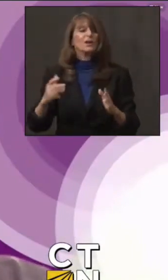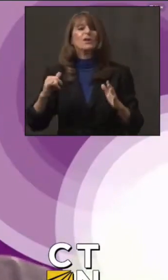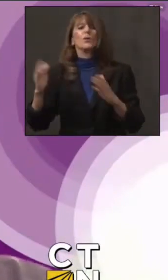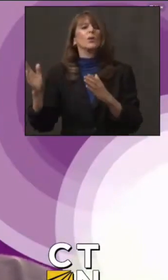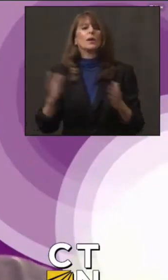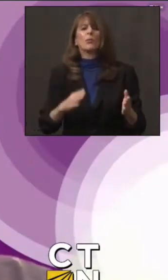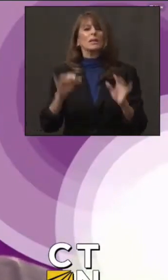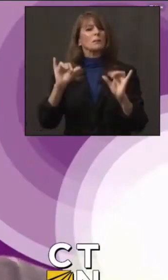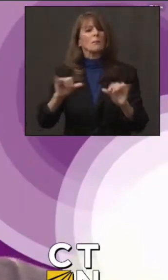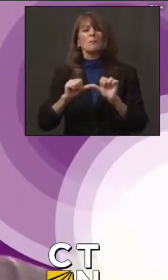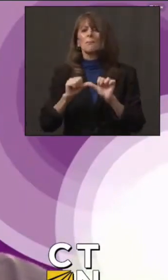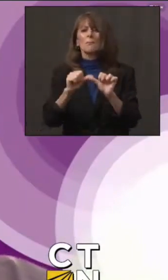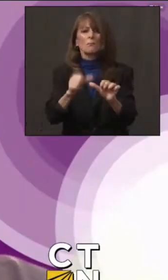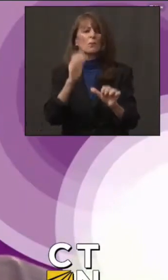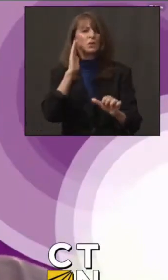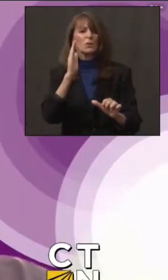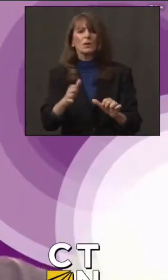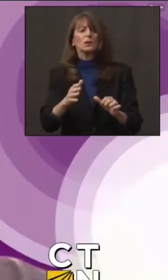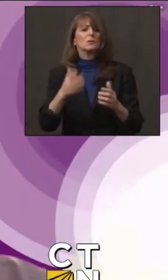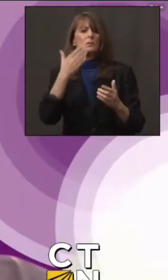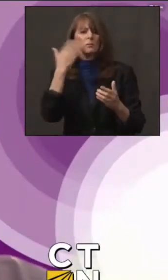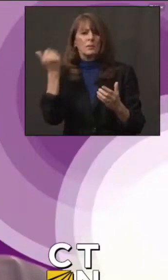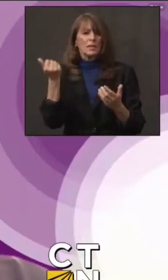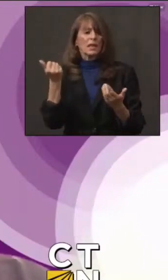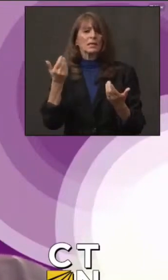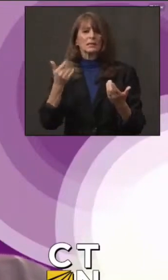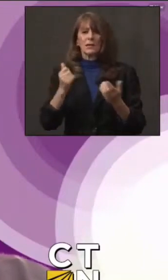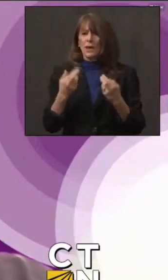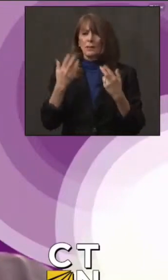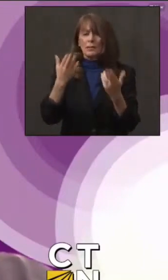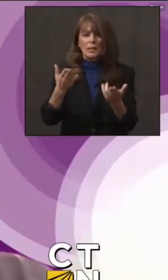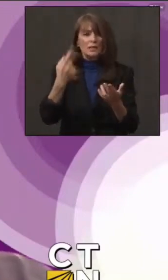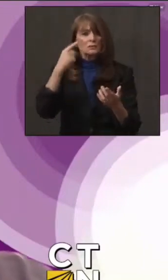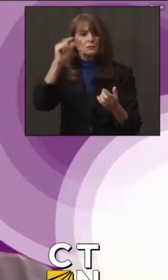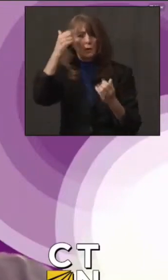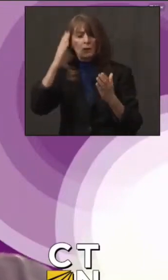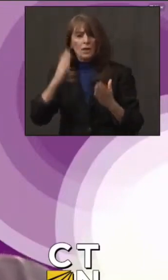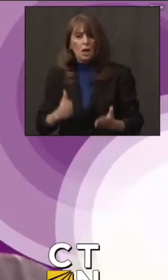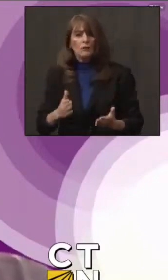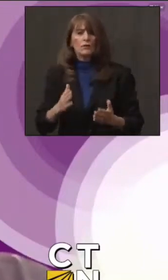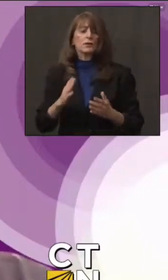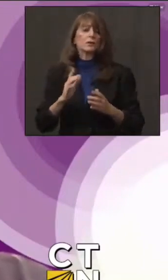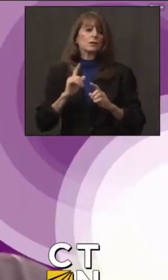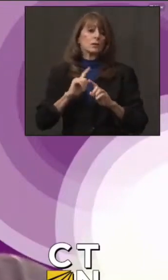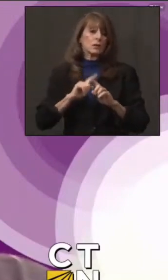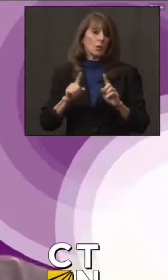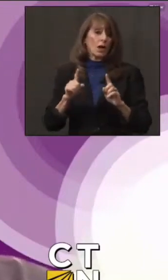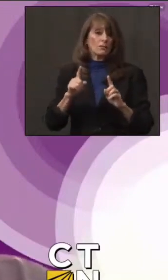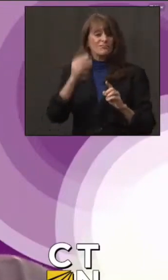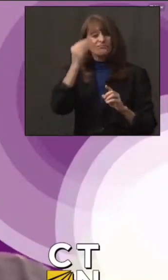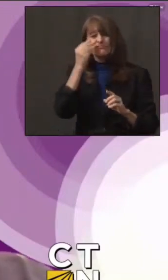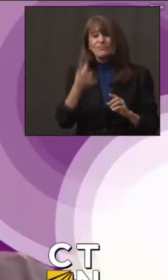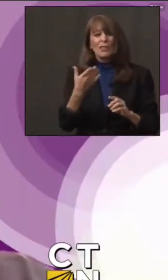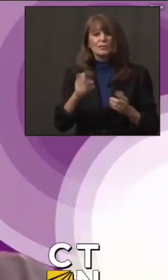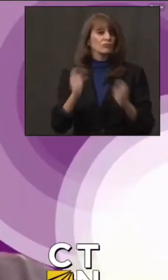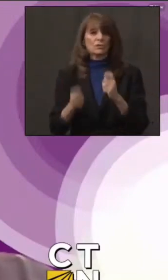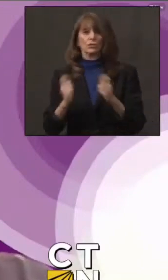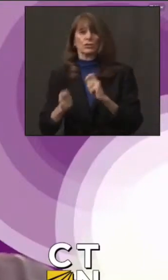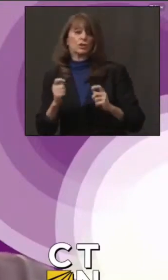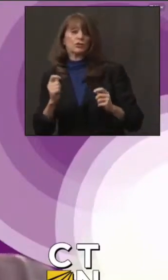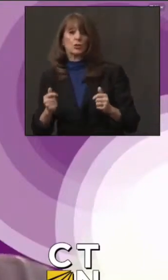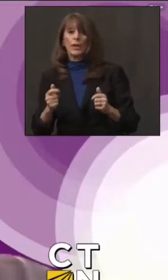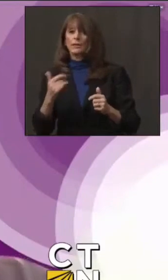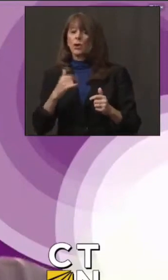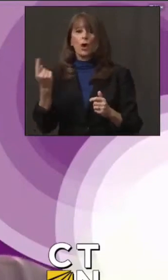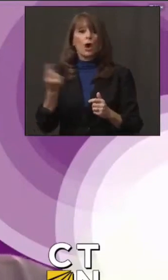model in terms of communication and recommendations to the governor. But of course, things are happening very quickly, and we're literally